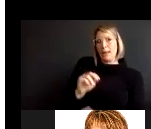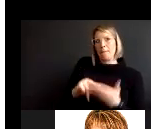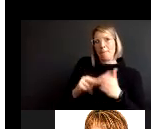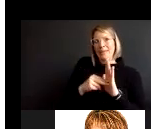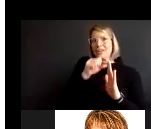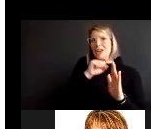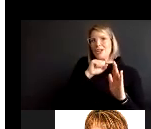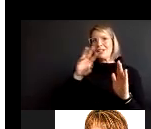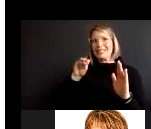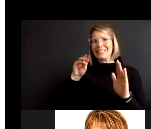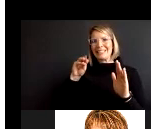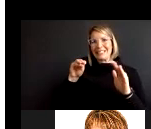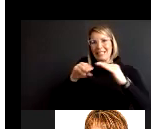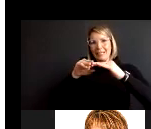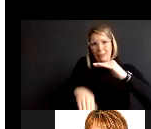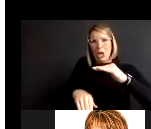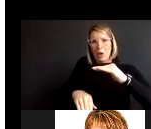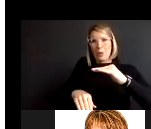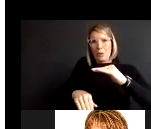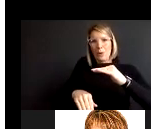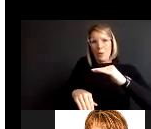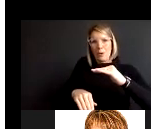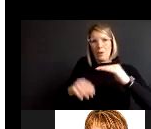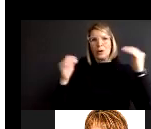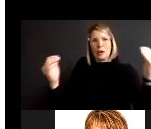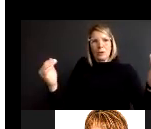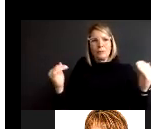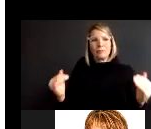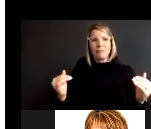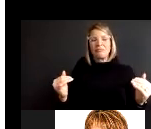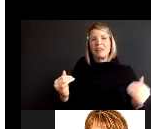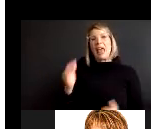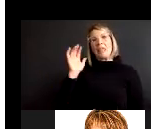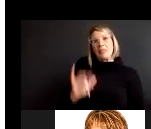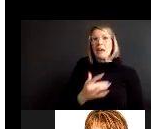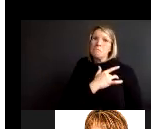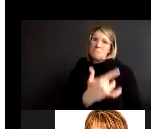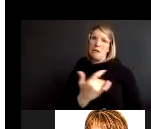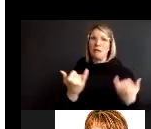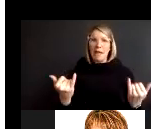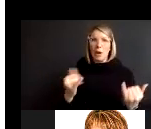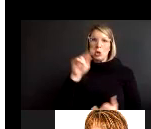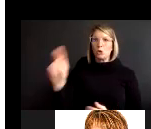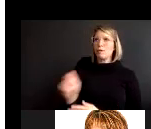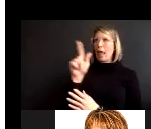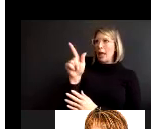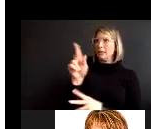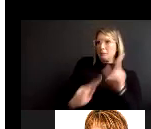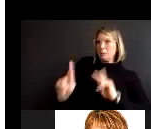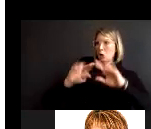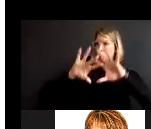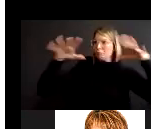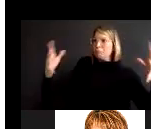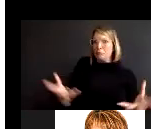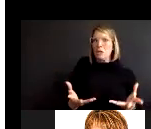60. It's really reflective of the province's current population and our current demographics. So it's not surprising to